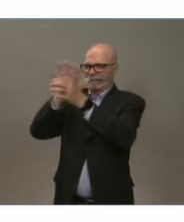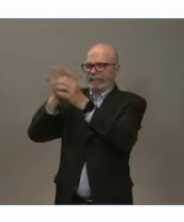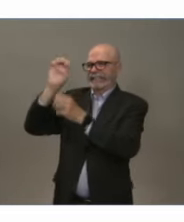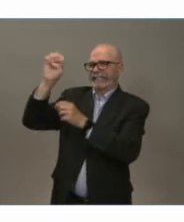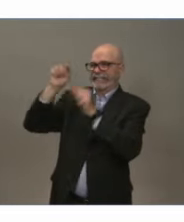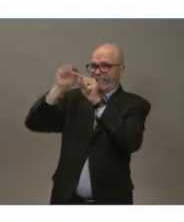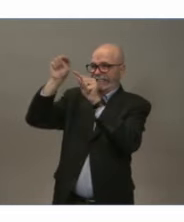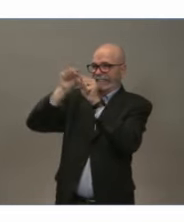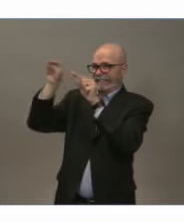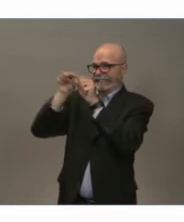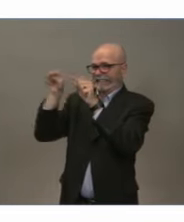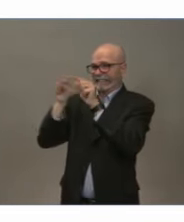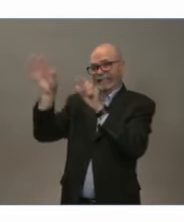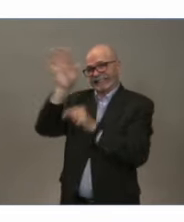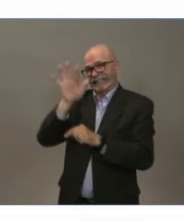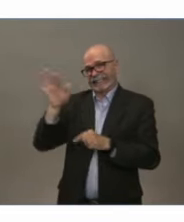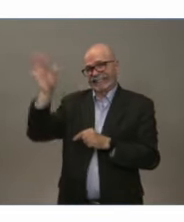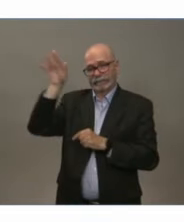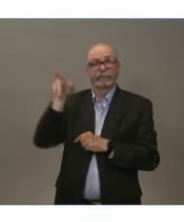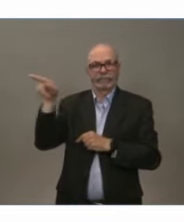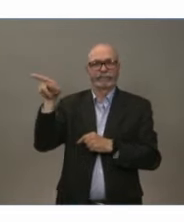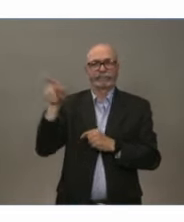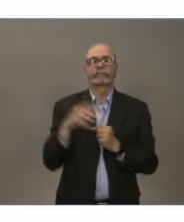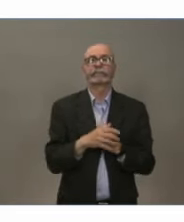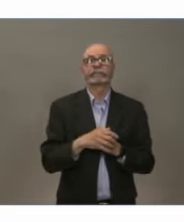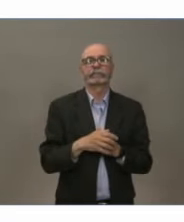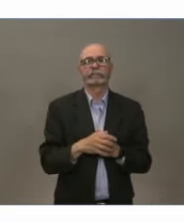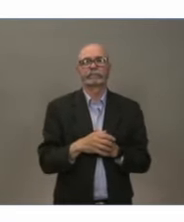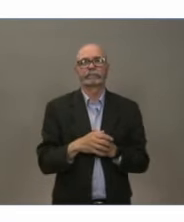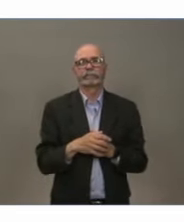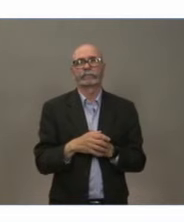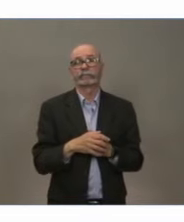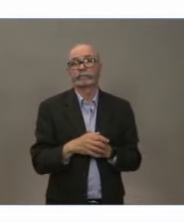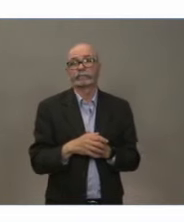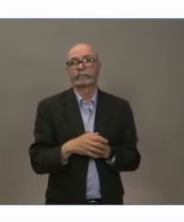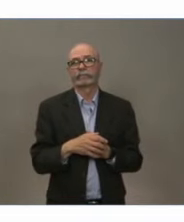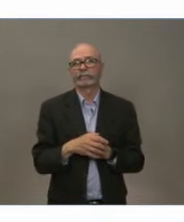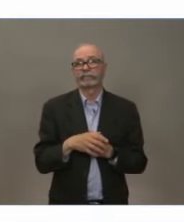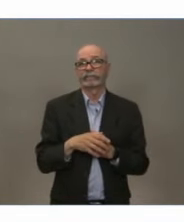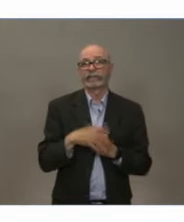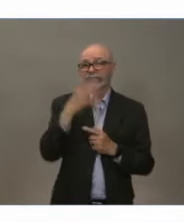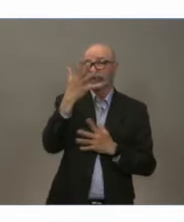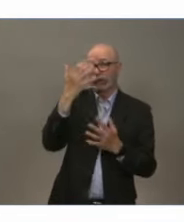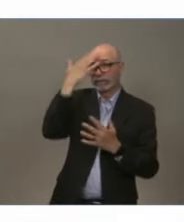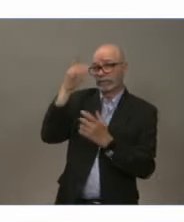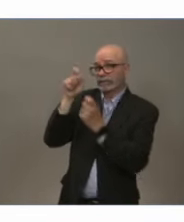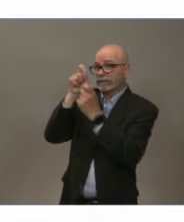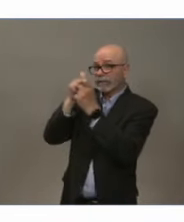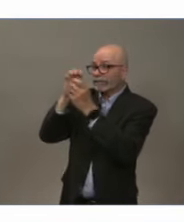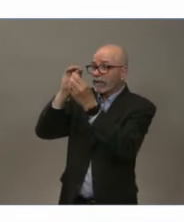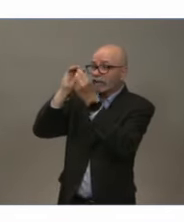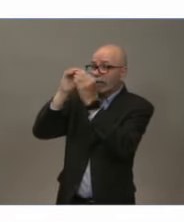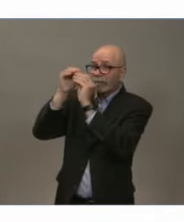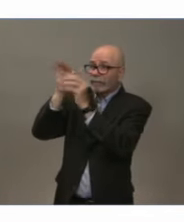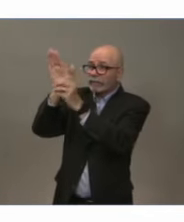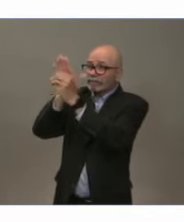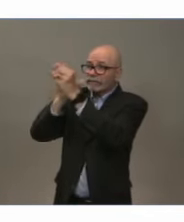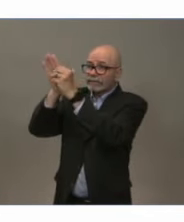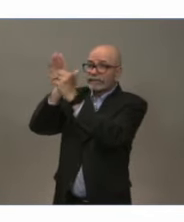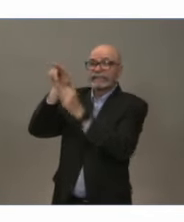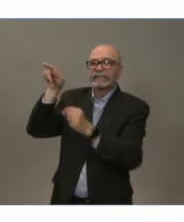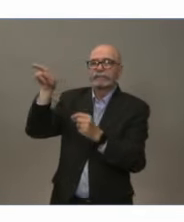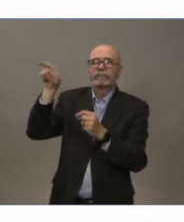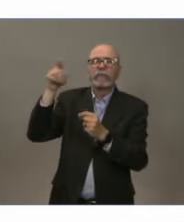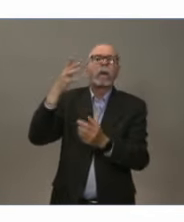So if maybe we can take that, if you're looking for more specific numbers, we can try to maybe follow up with you off after this and get you the